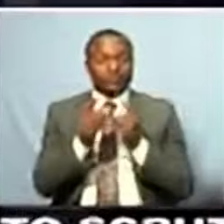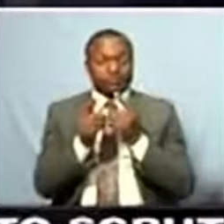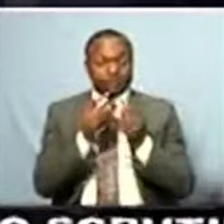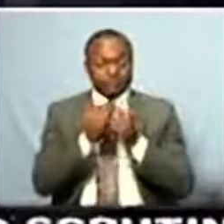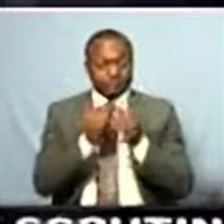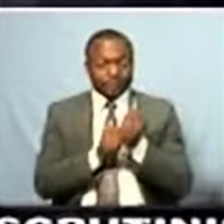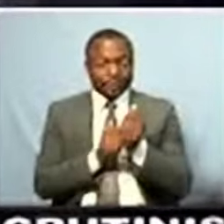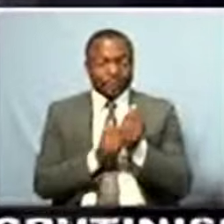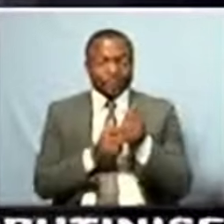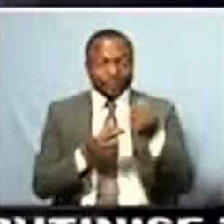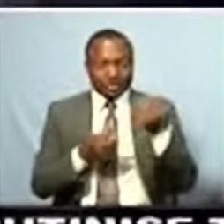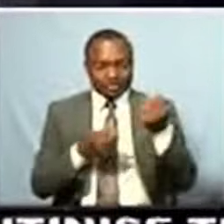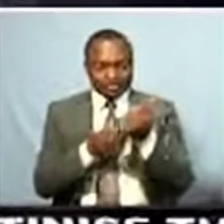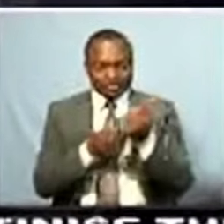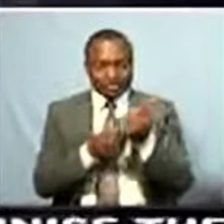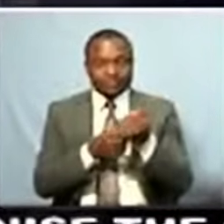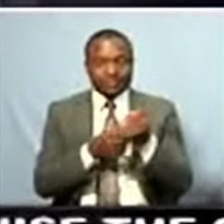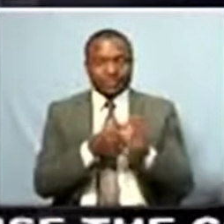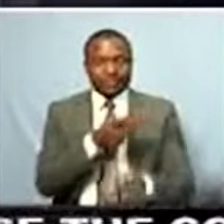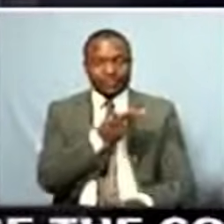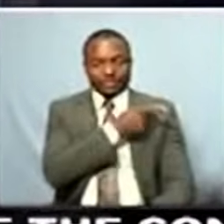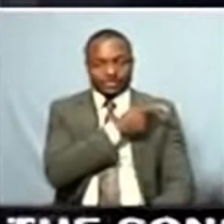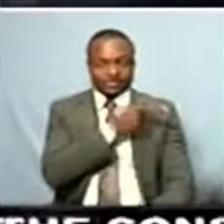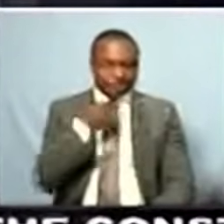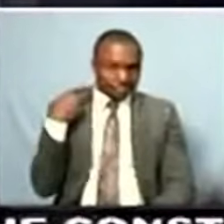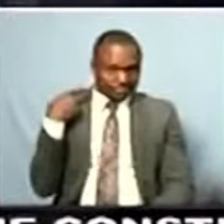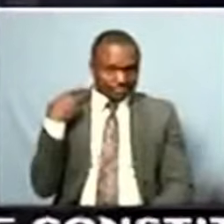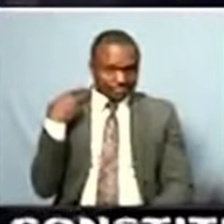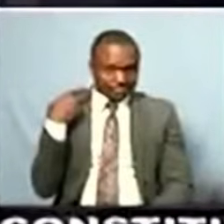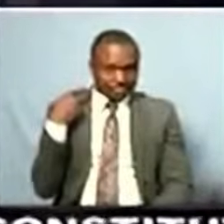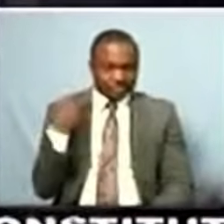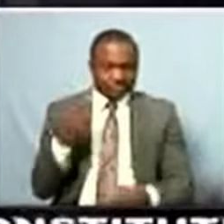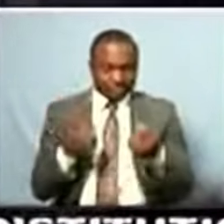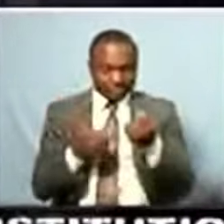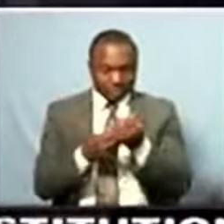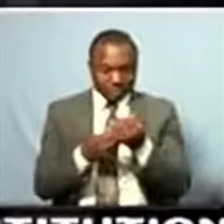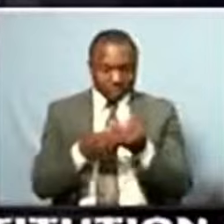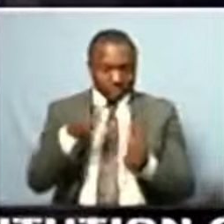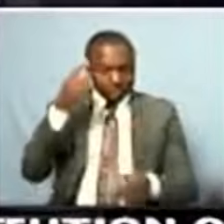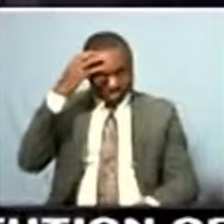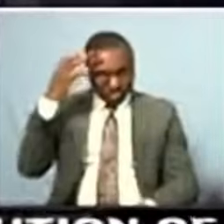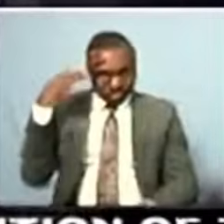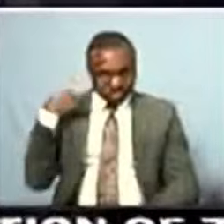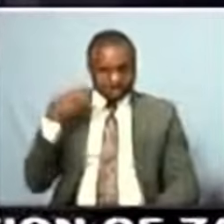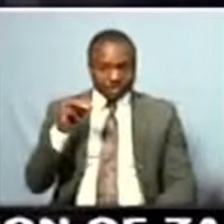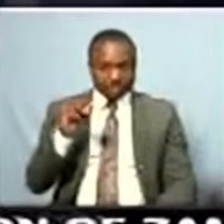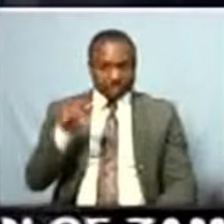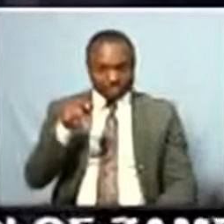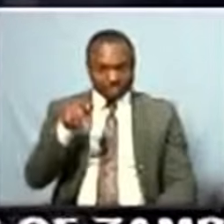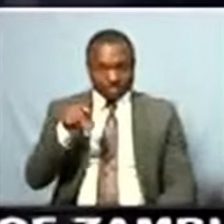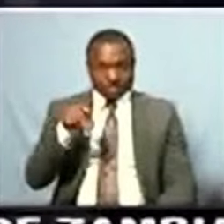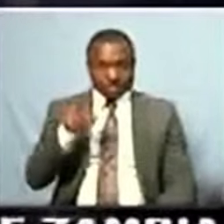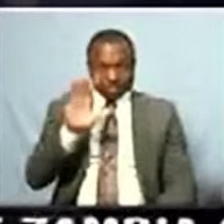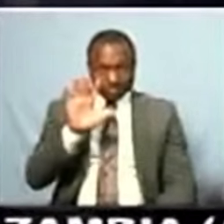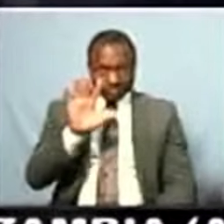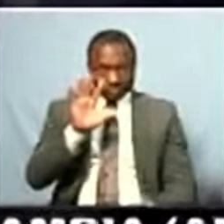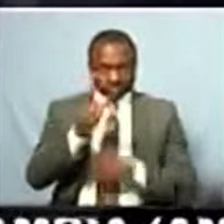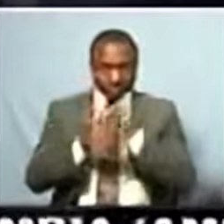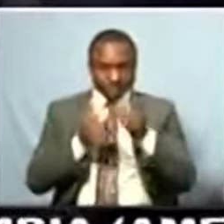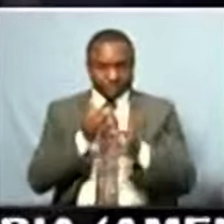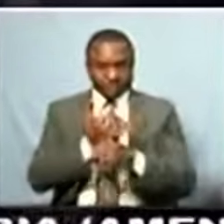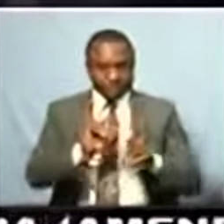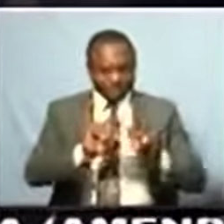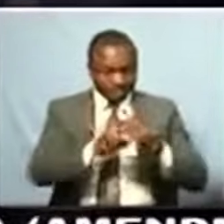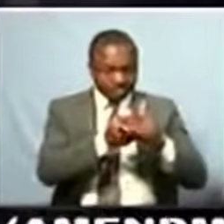the term of Parliament, and term of office of a member of Parliament shall be 5 years,